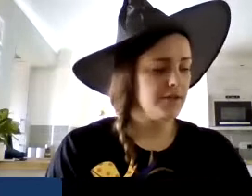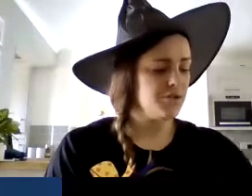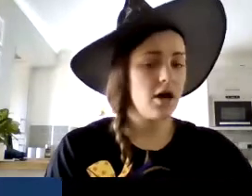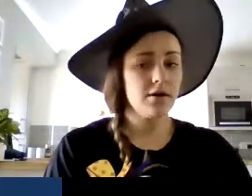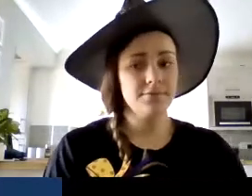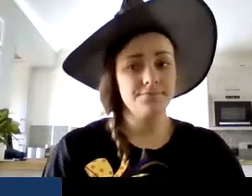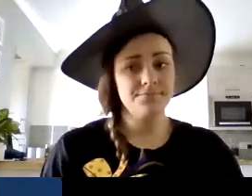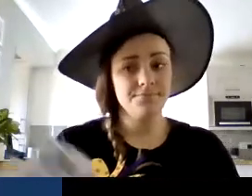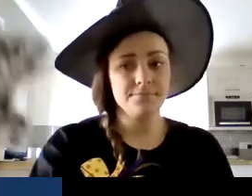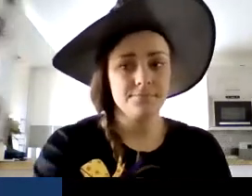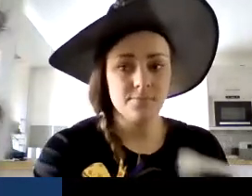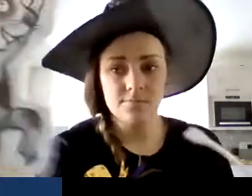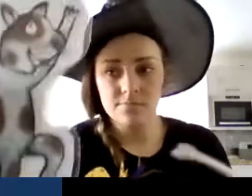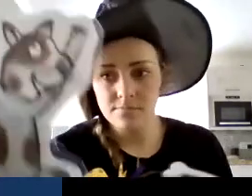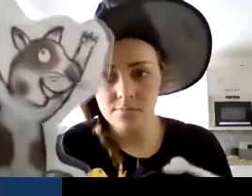The dog,